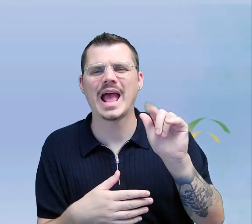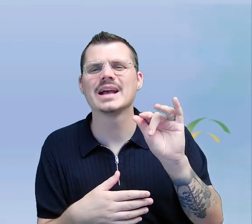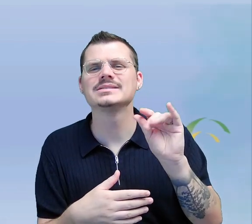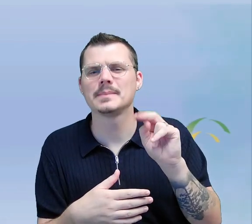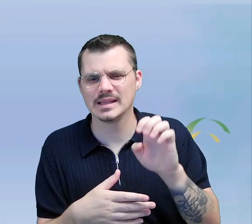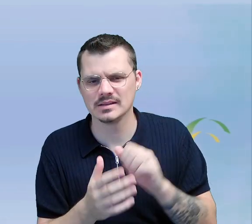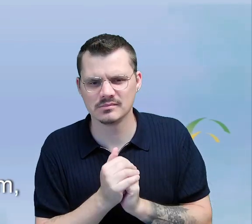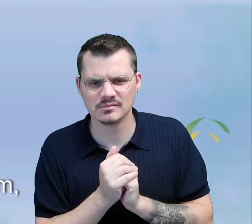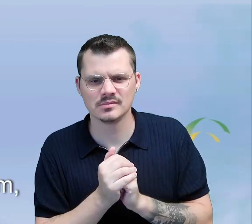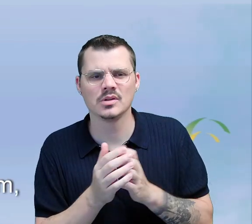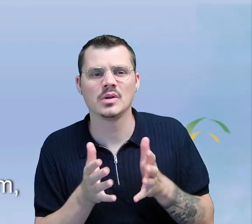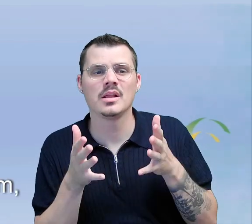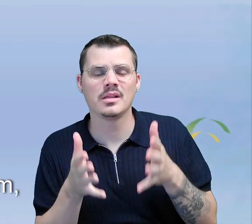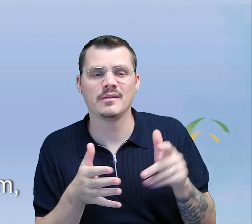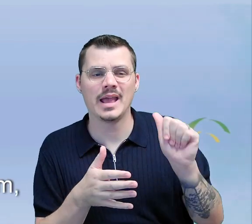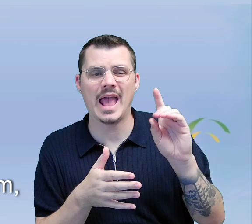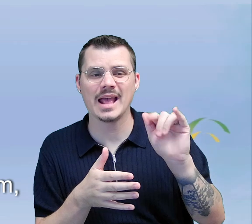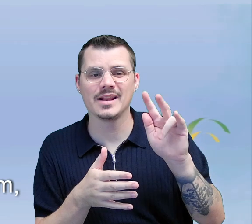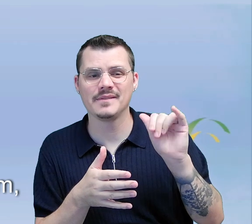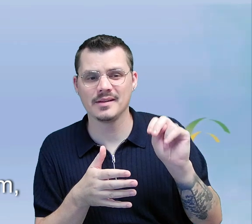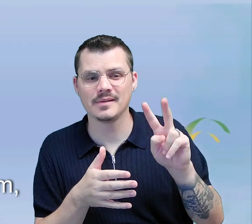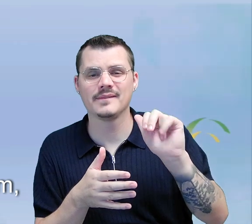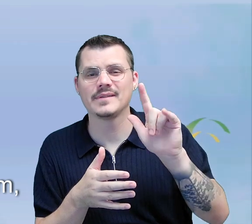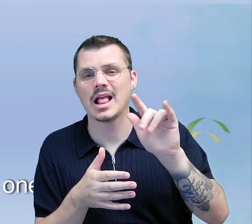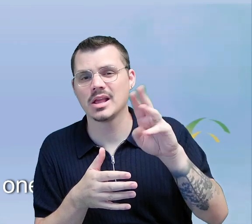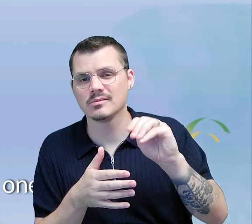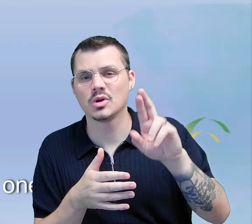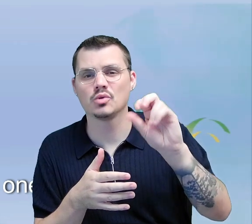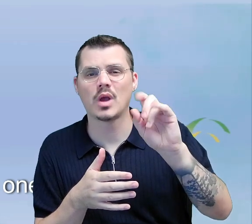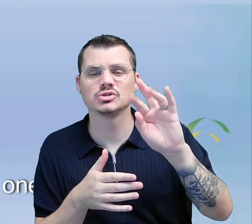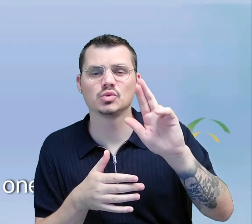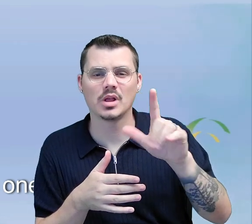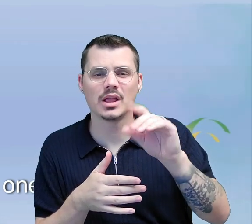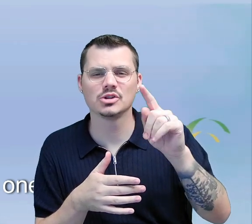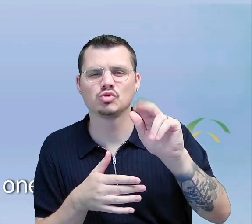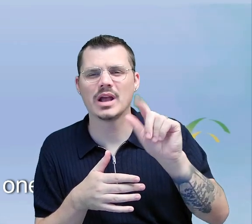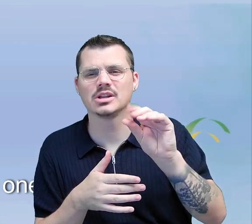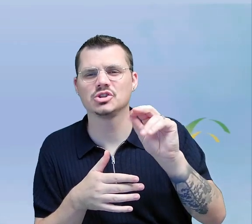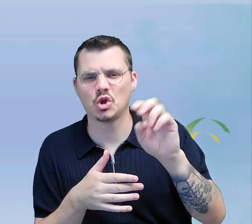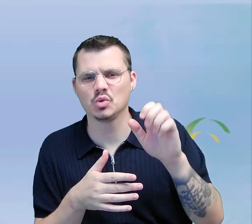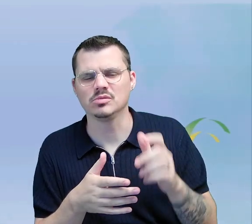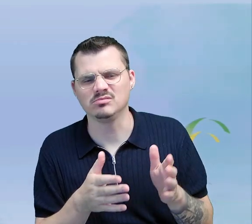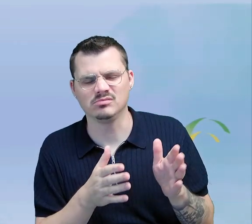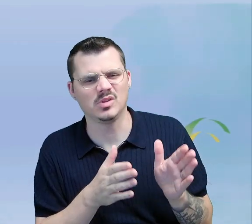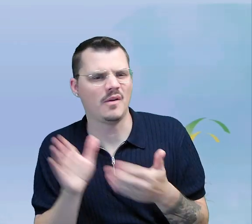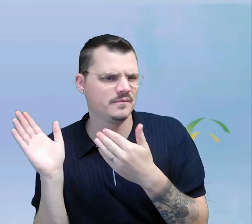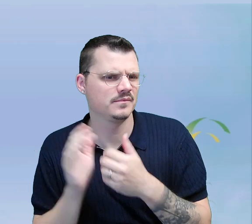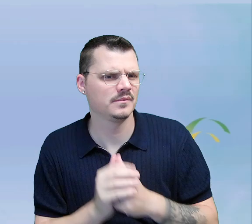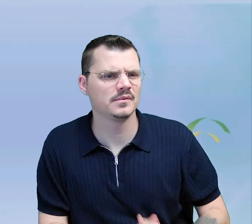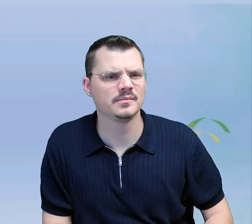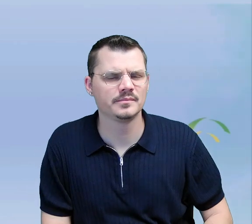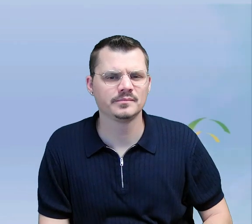sedatives. And we were left with Ativan, Valium, Restoril, and Trazodone were the next ones to come off.